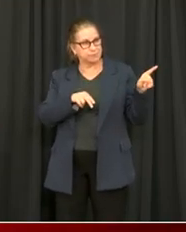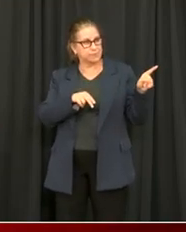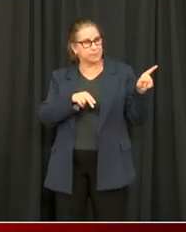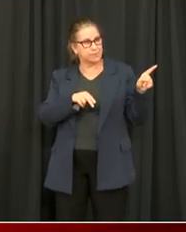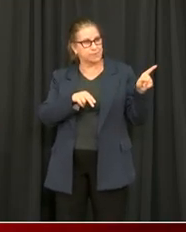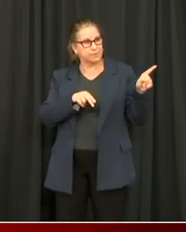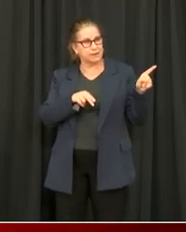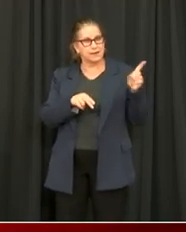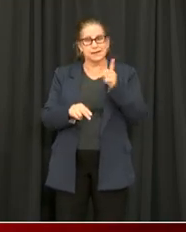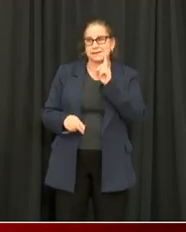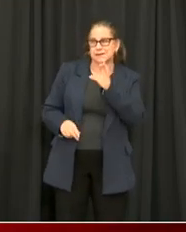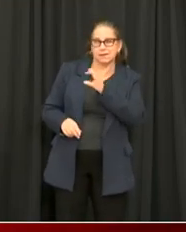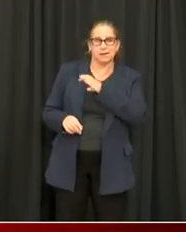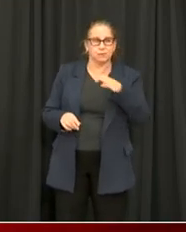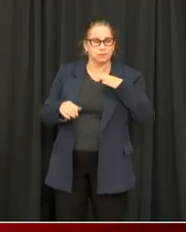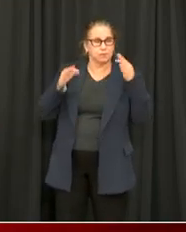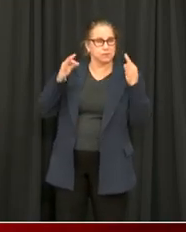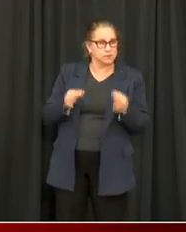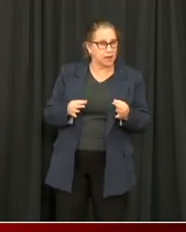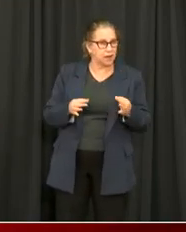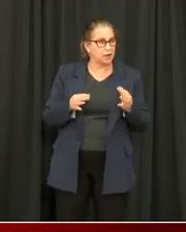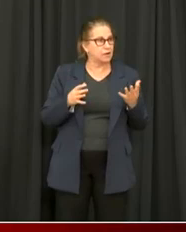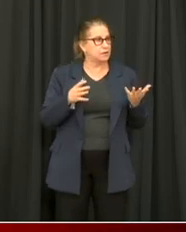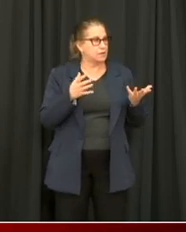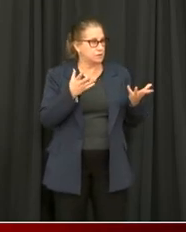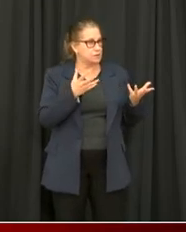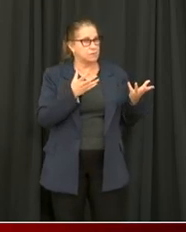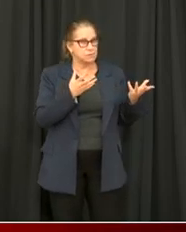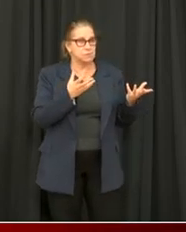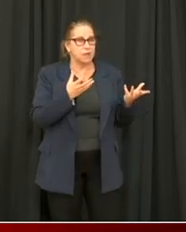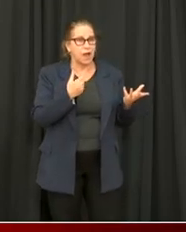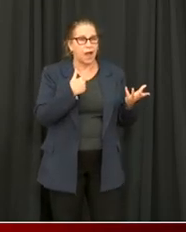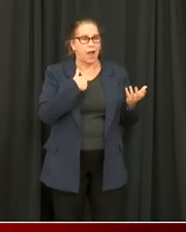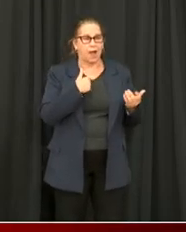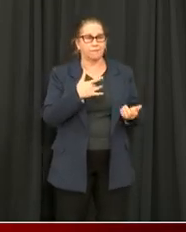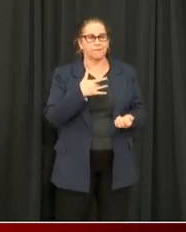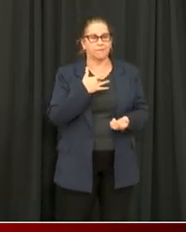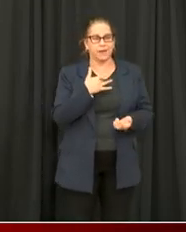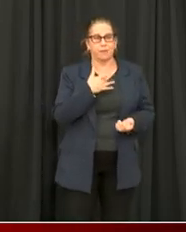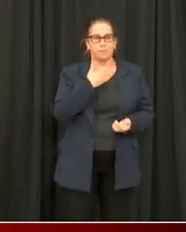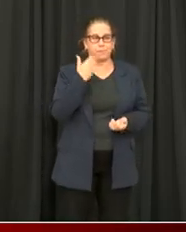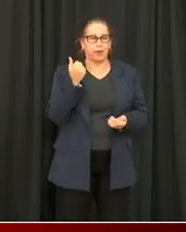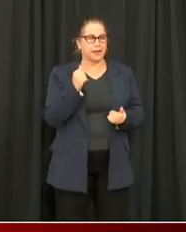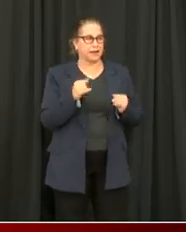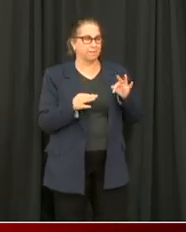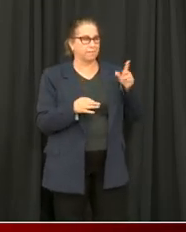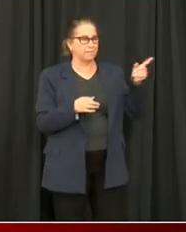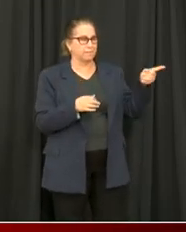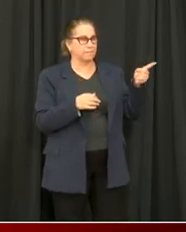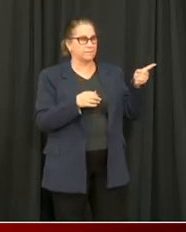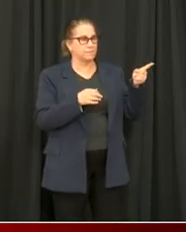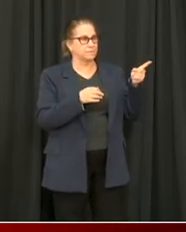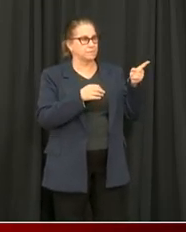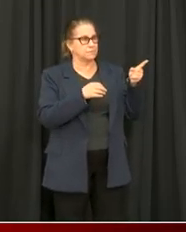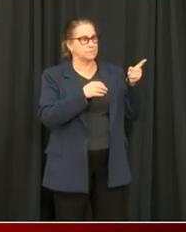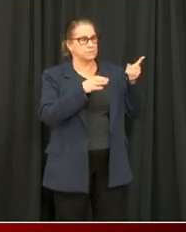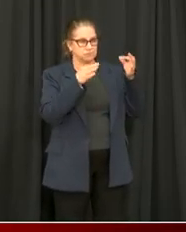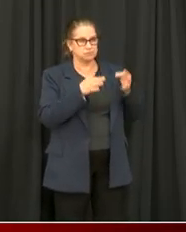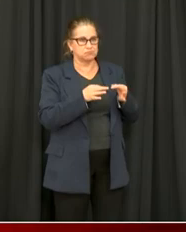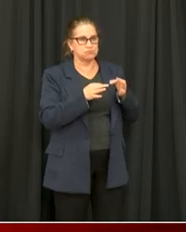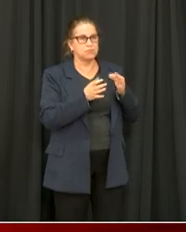increase if it chooses. It's better, however, if they're going to do something one time, that they have it recurring through the